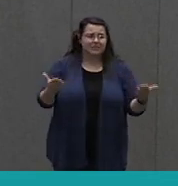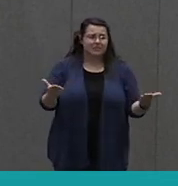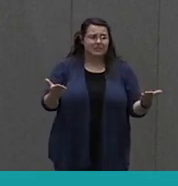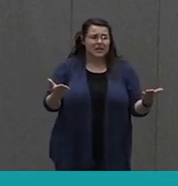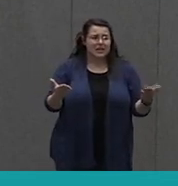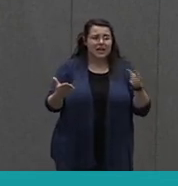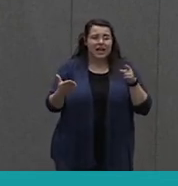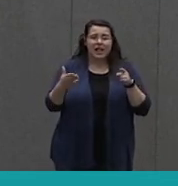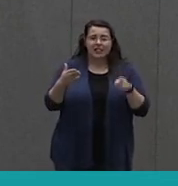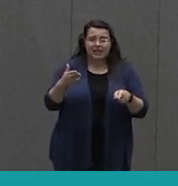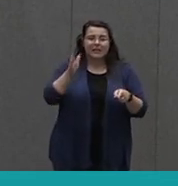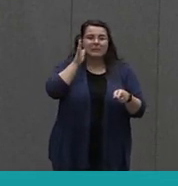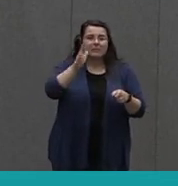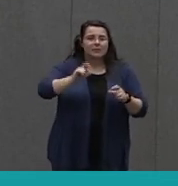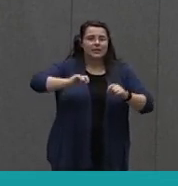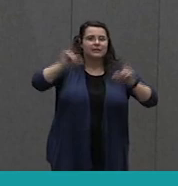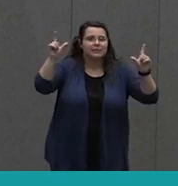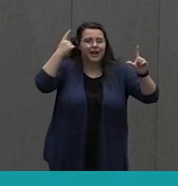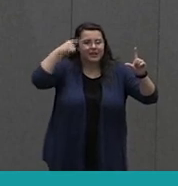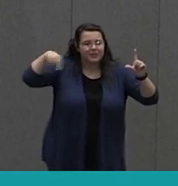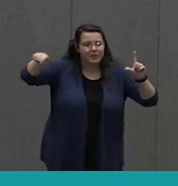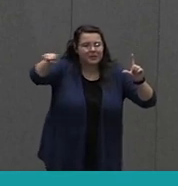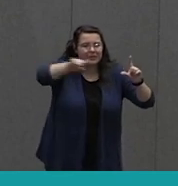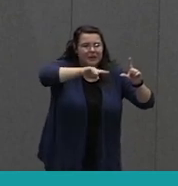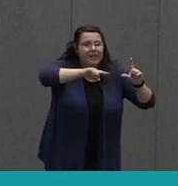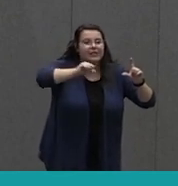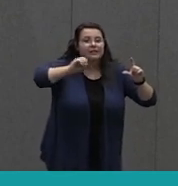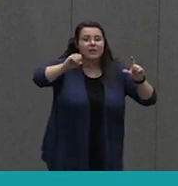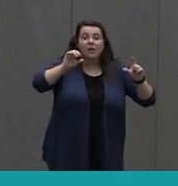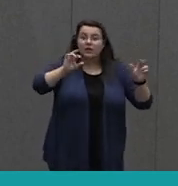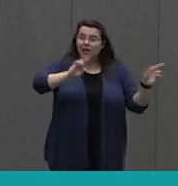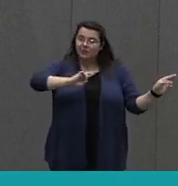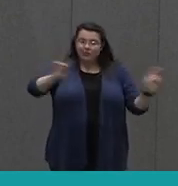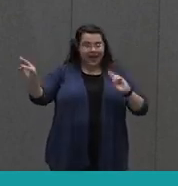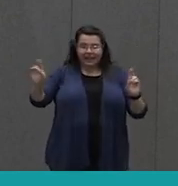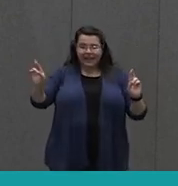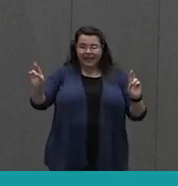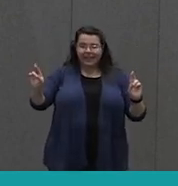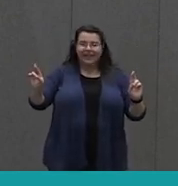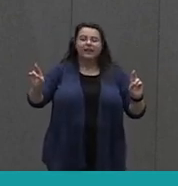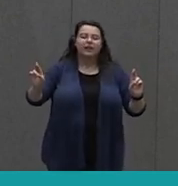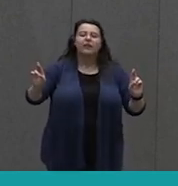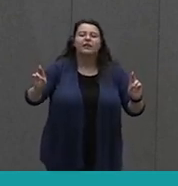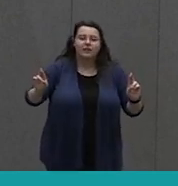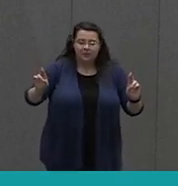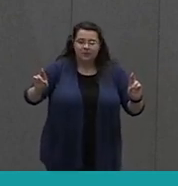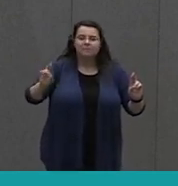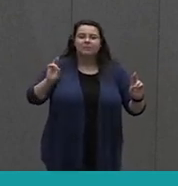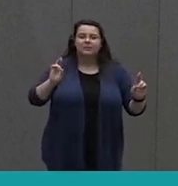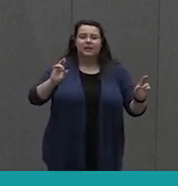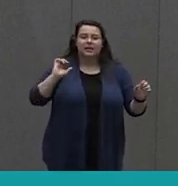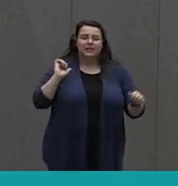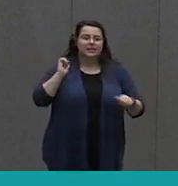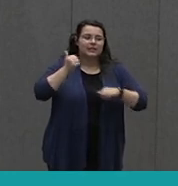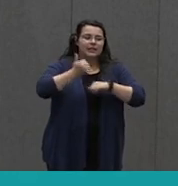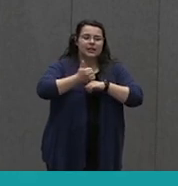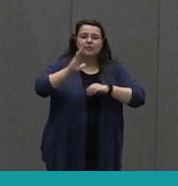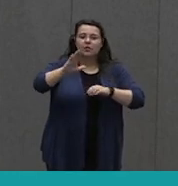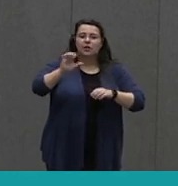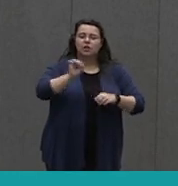book, or just have out and just like put them around your house. You could read a book like this